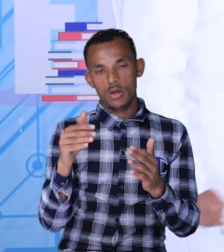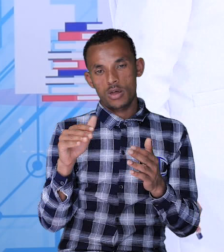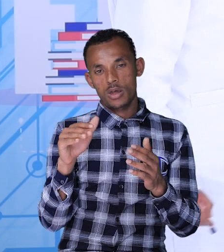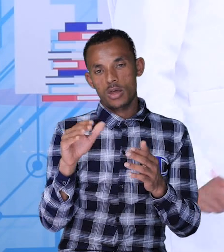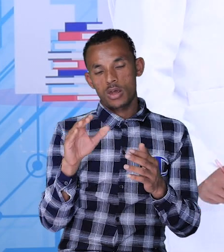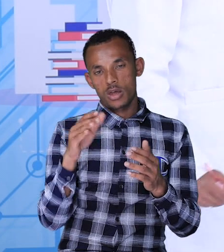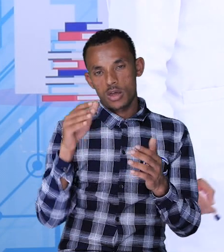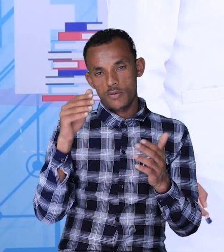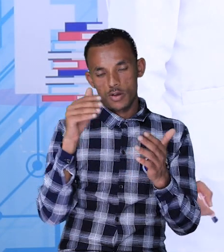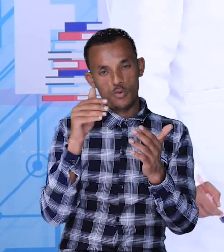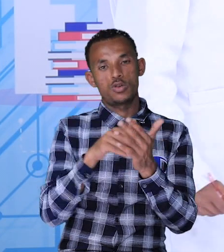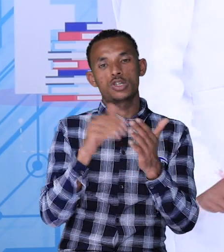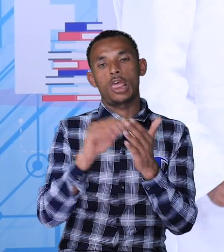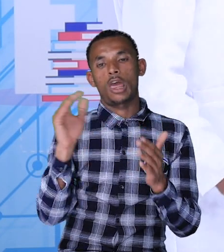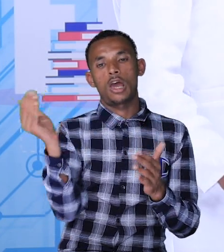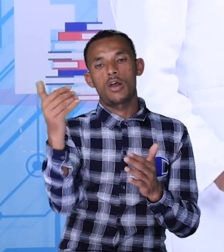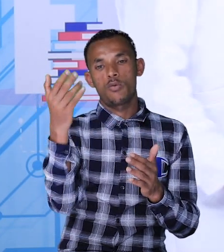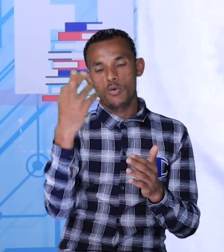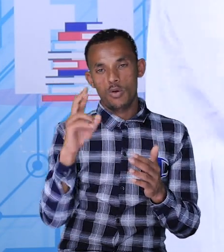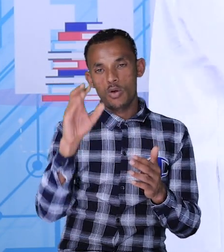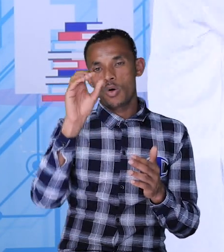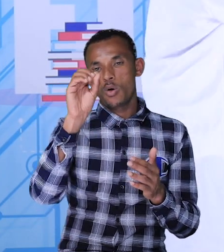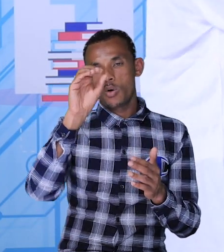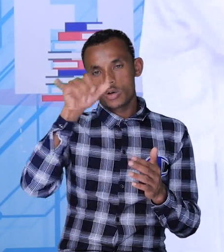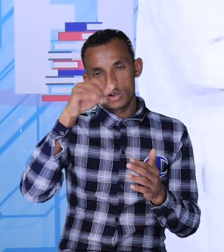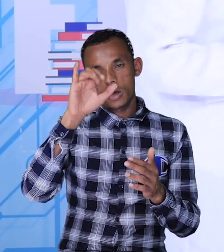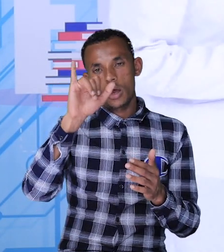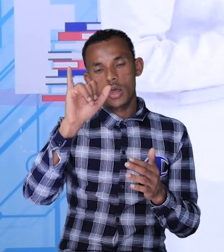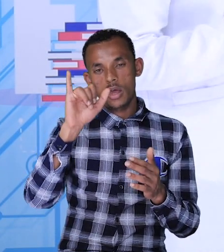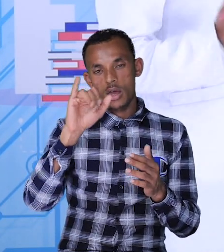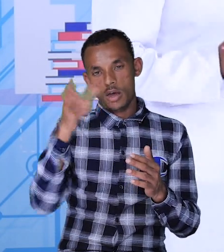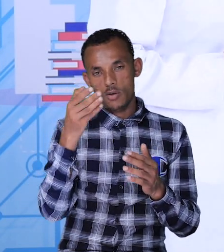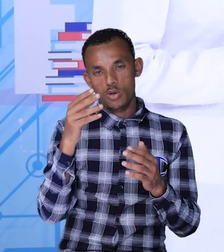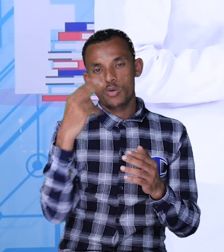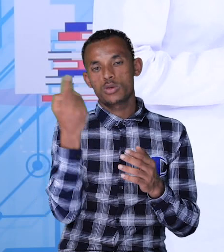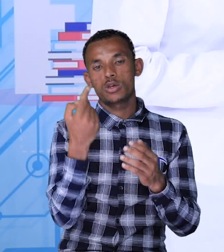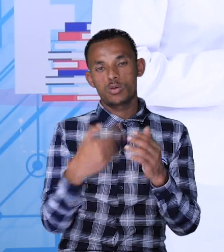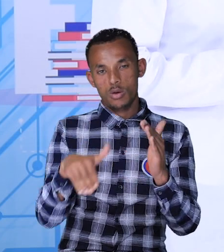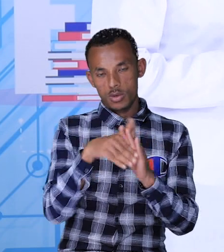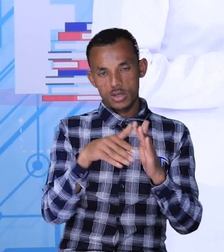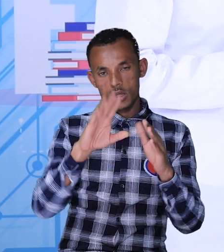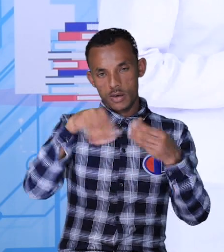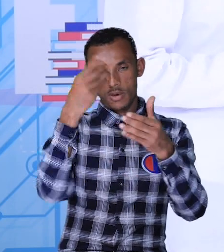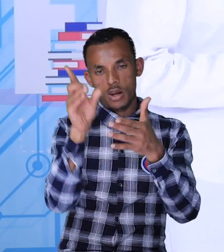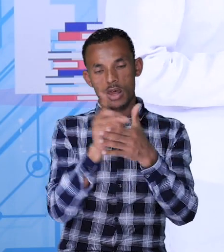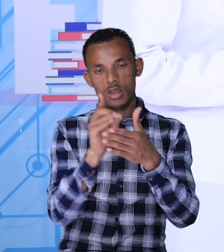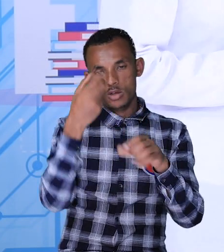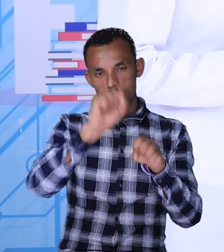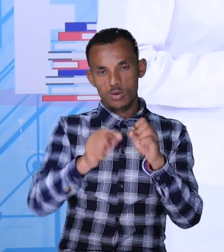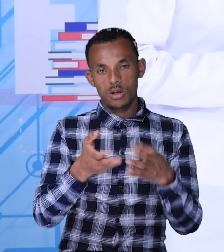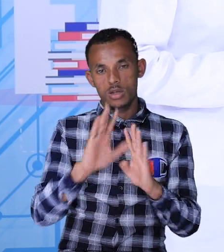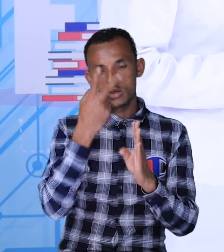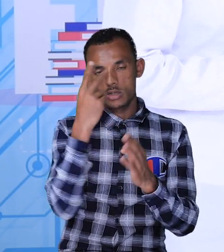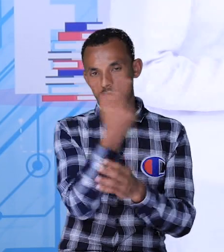cumulative frequency curve or ogive curve. We can use this to represent a given data. So let's see